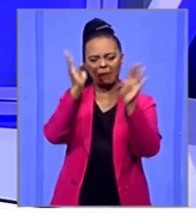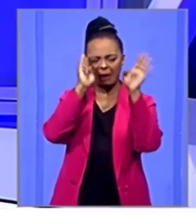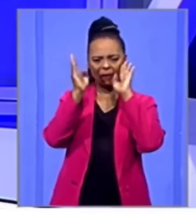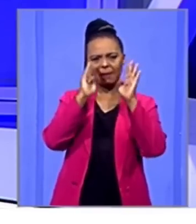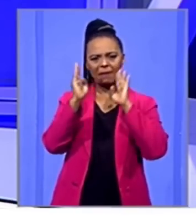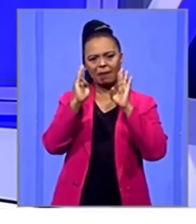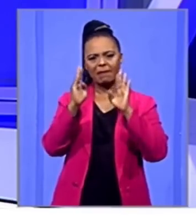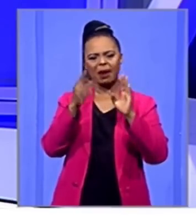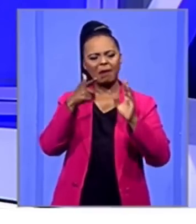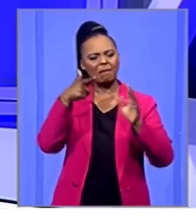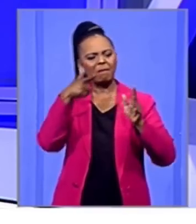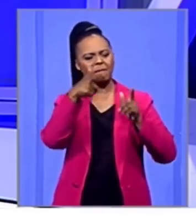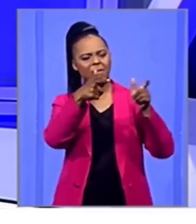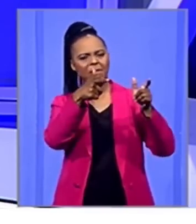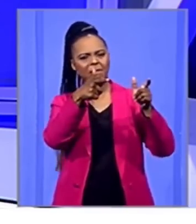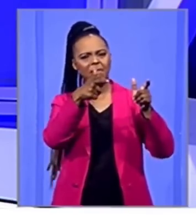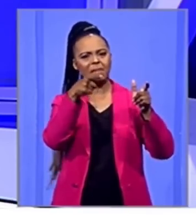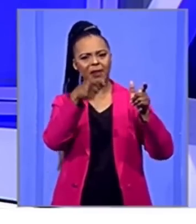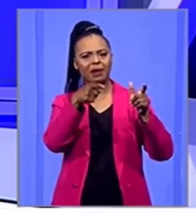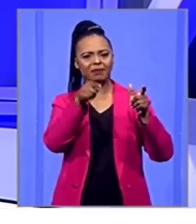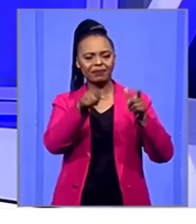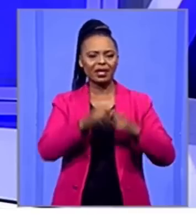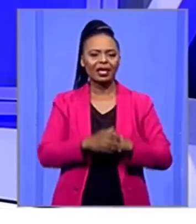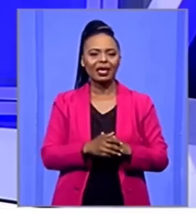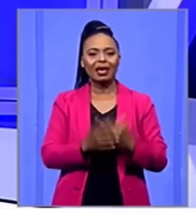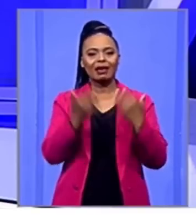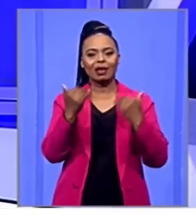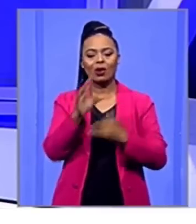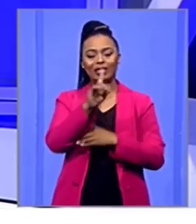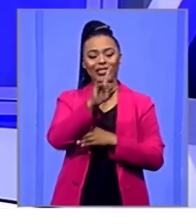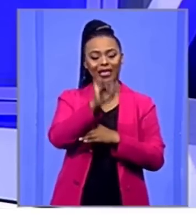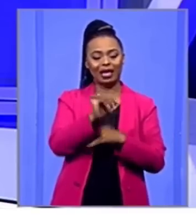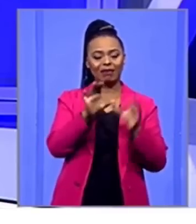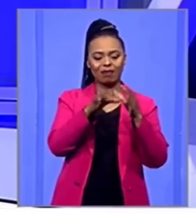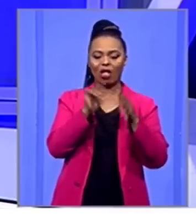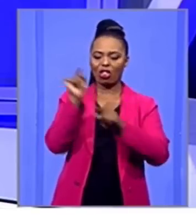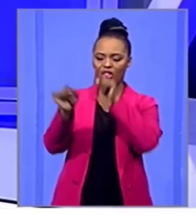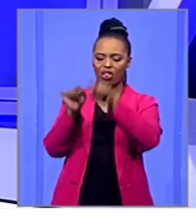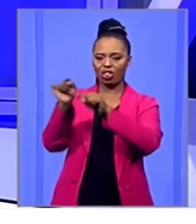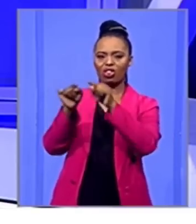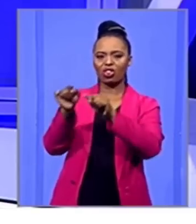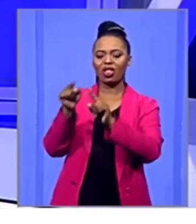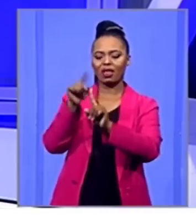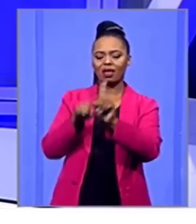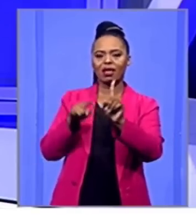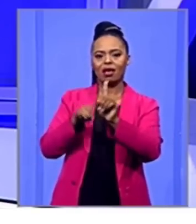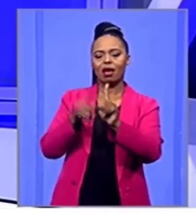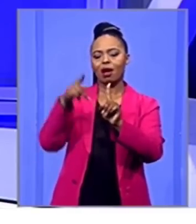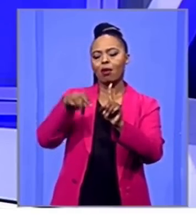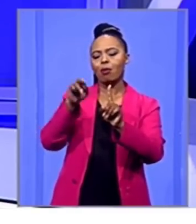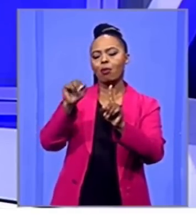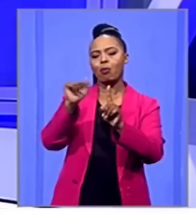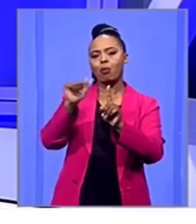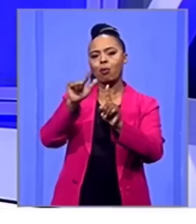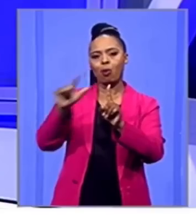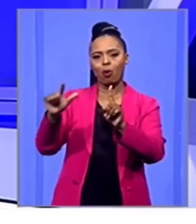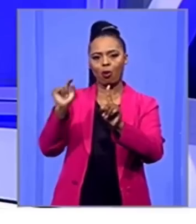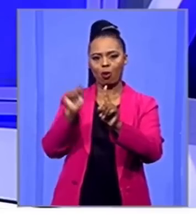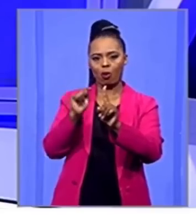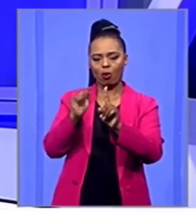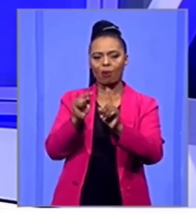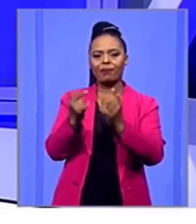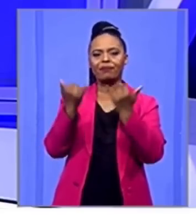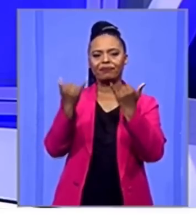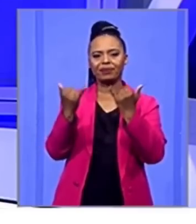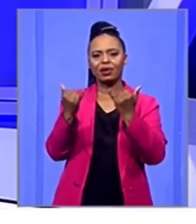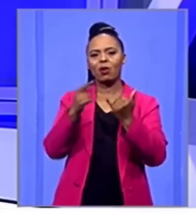a setšhaba ka dithunya. Go sa le bjalo mokgatlo wa DA o latofatša Mashatile ka go